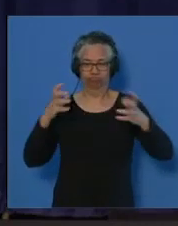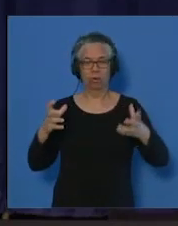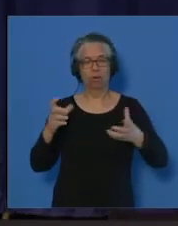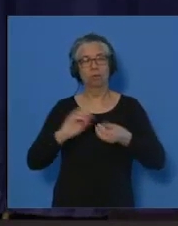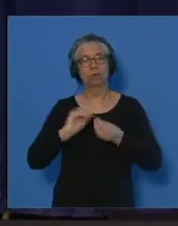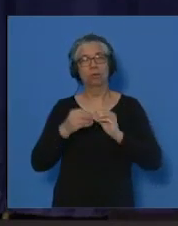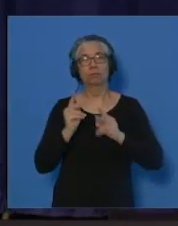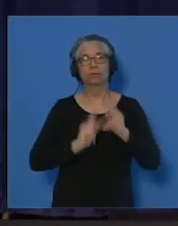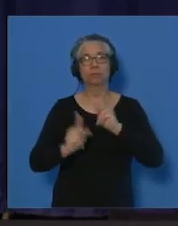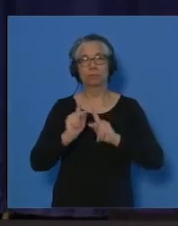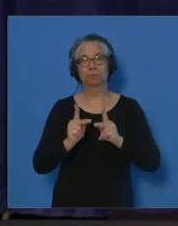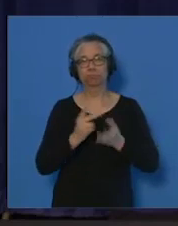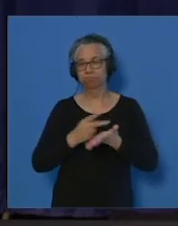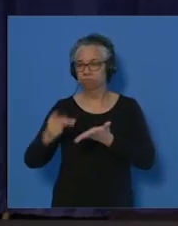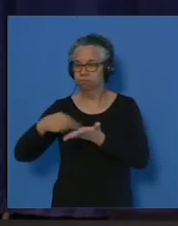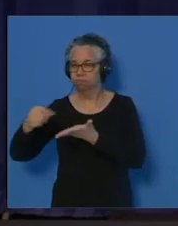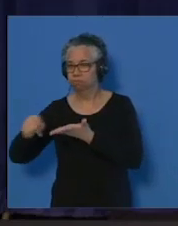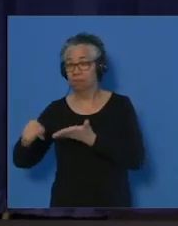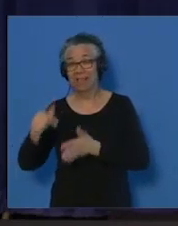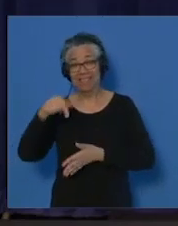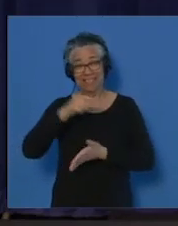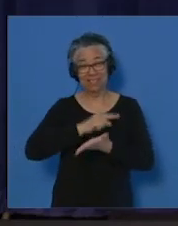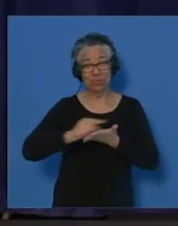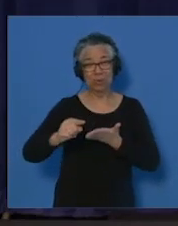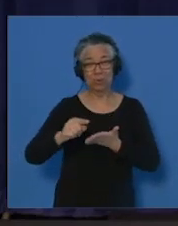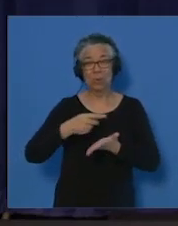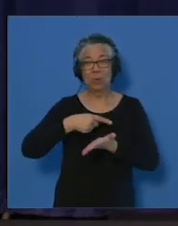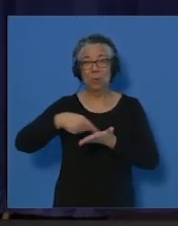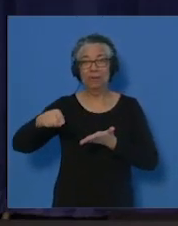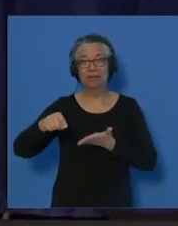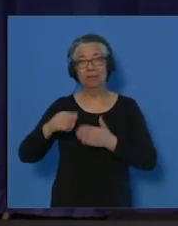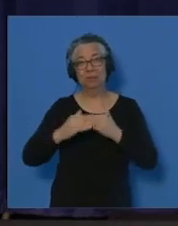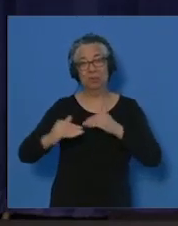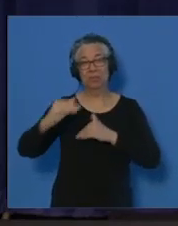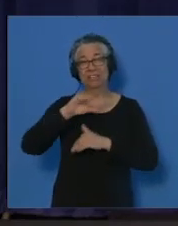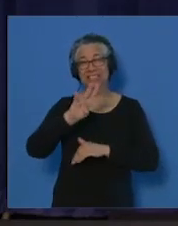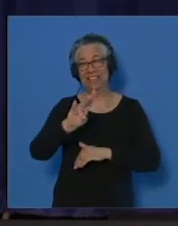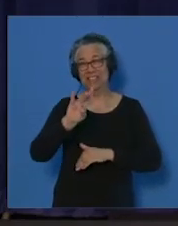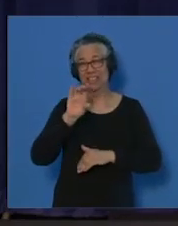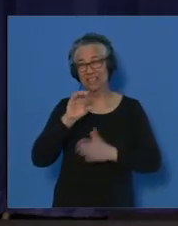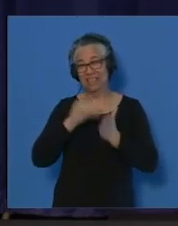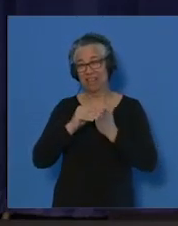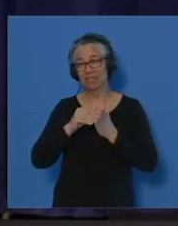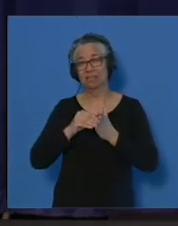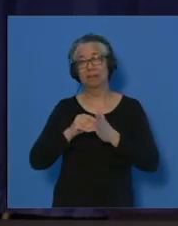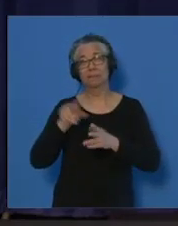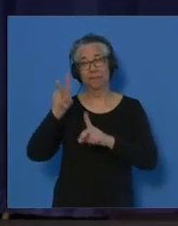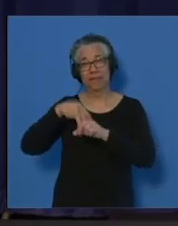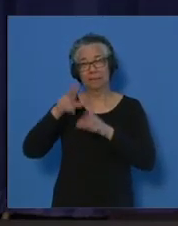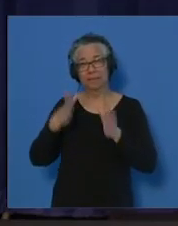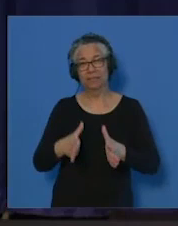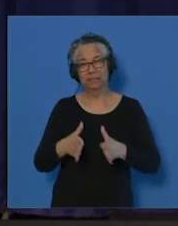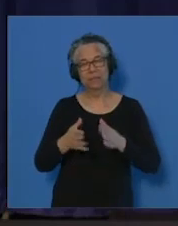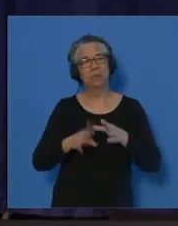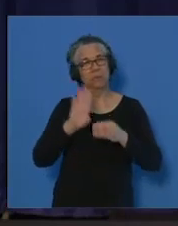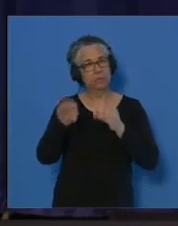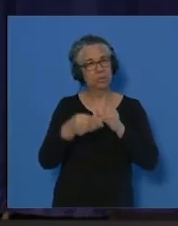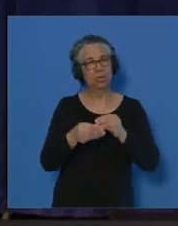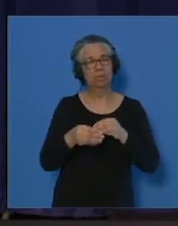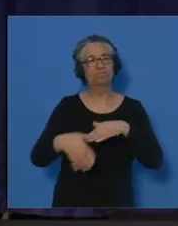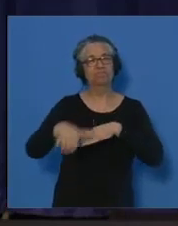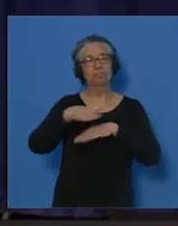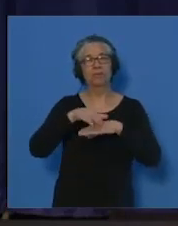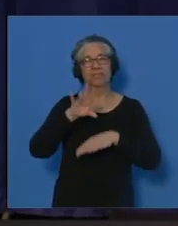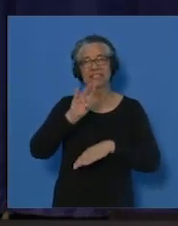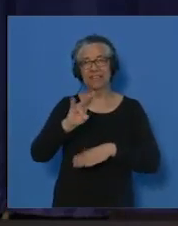This week, we are paying benefits to over 7,000 applicants, totaling approximately $7 million.